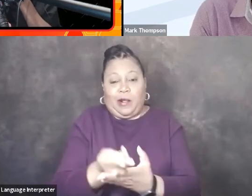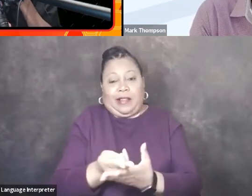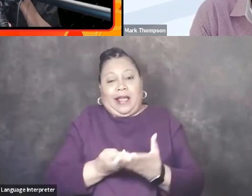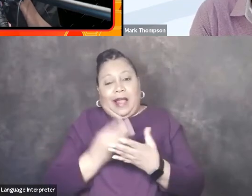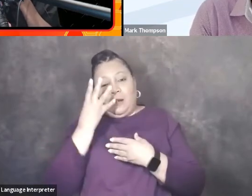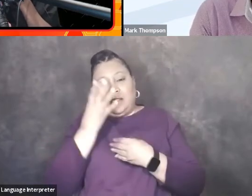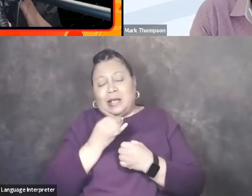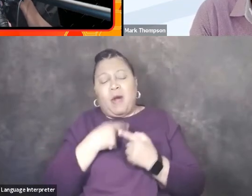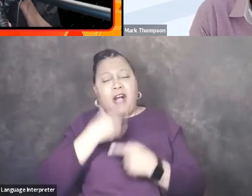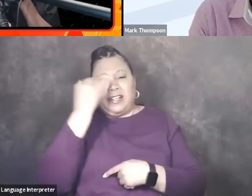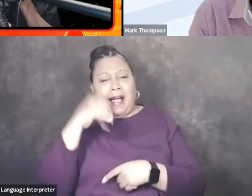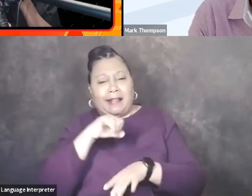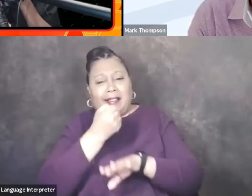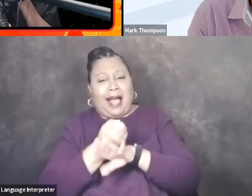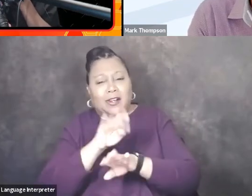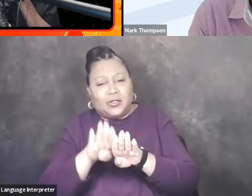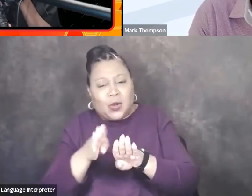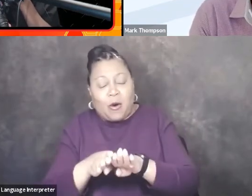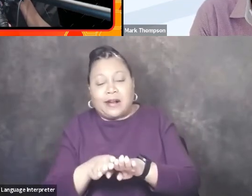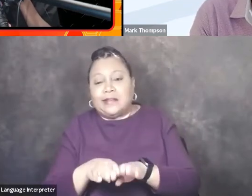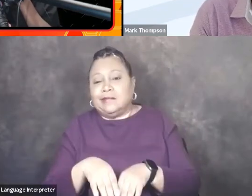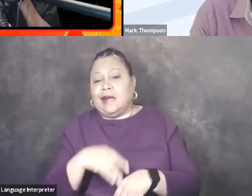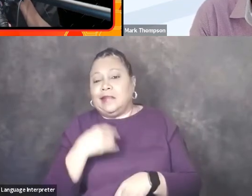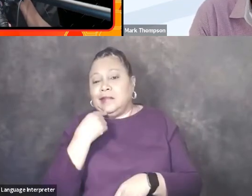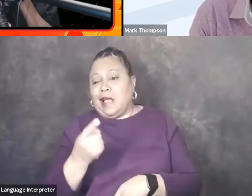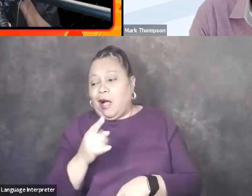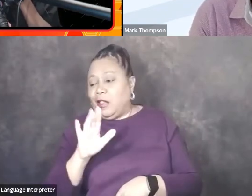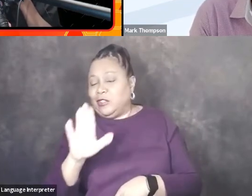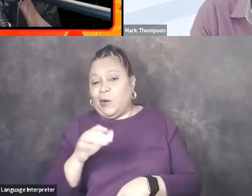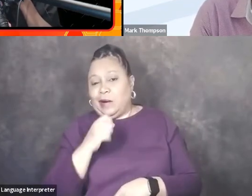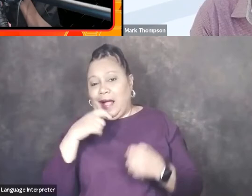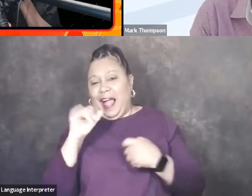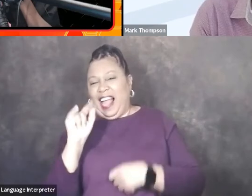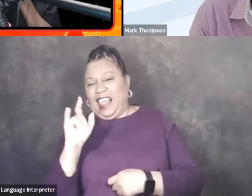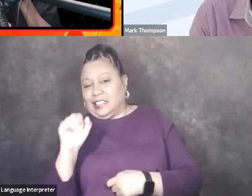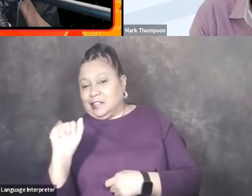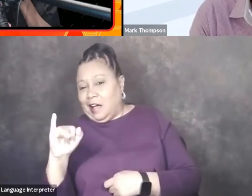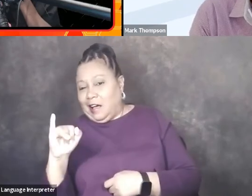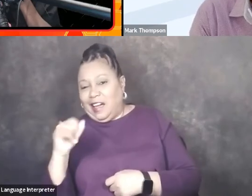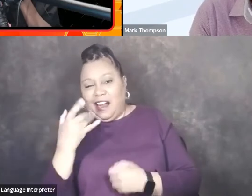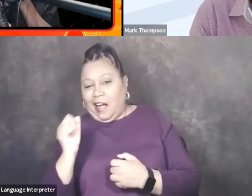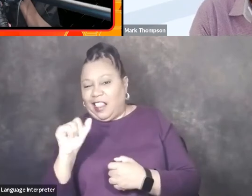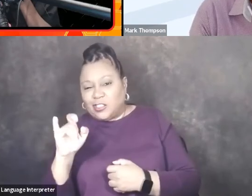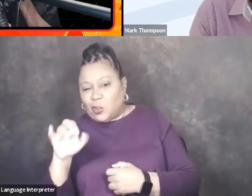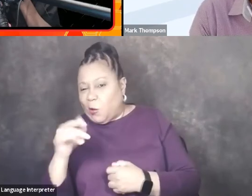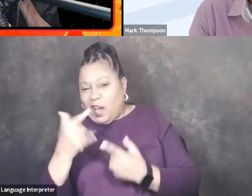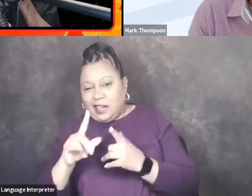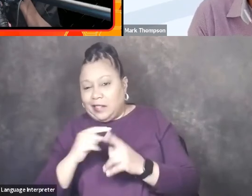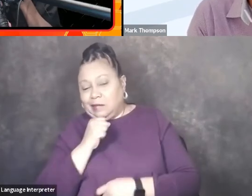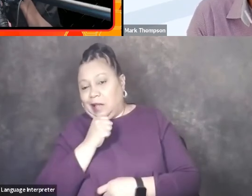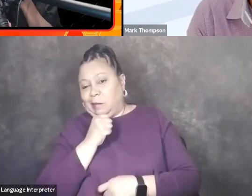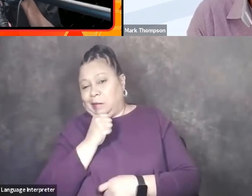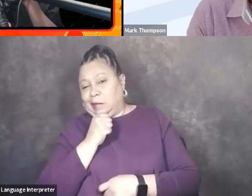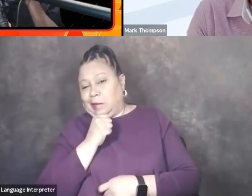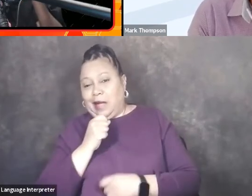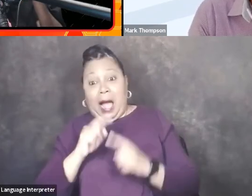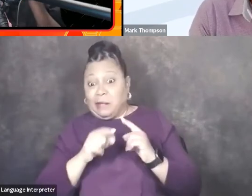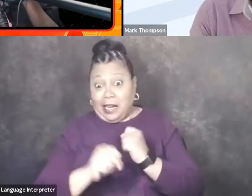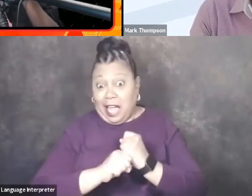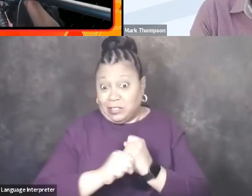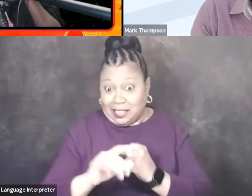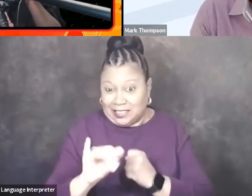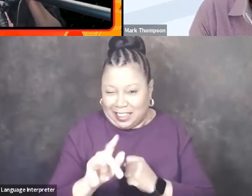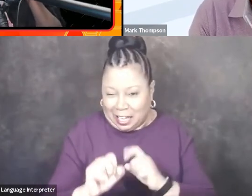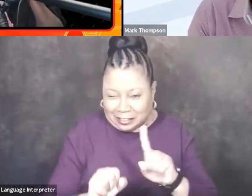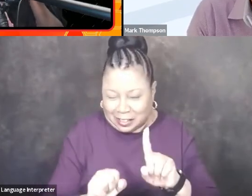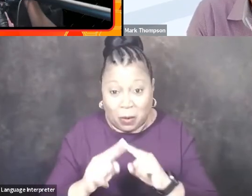sleep. Oh, I forgot to lock the doors. You tell your Alexa or any other device, I'm not advertising for Alexa here, but that's